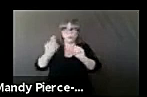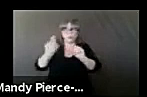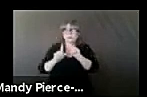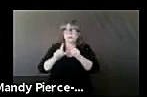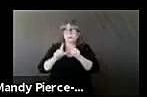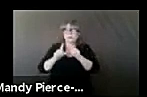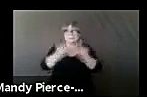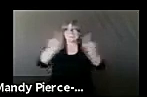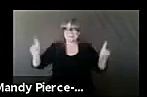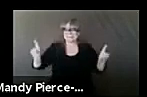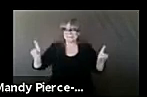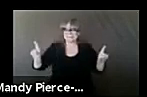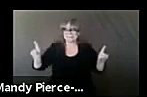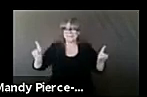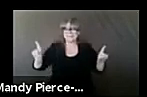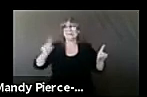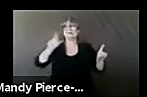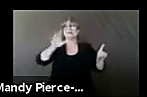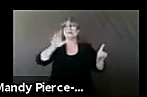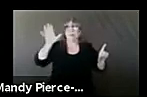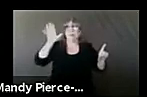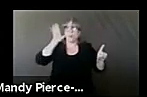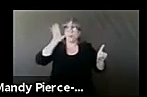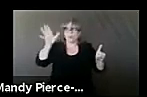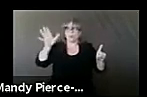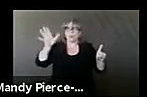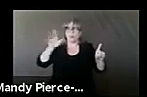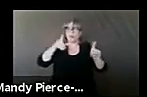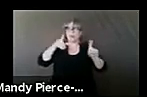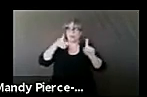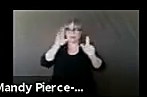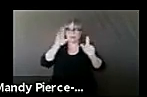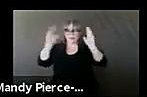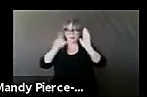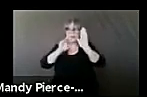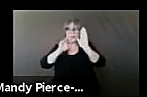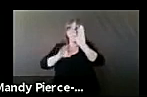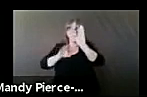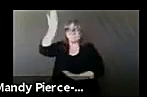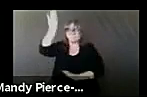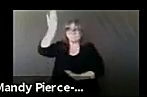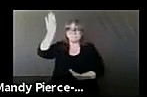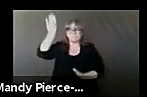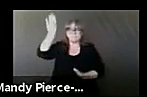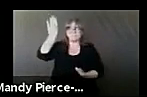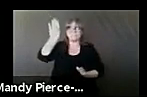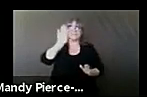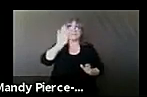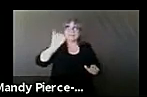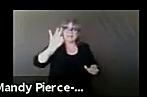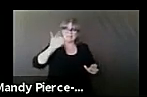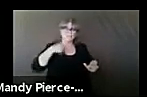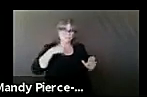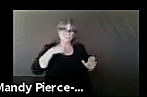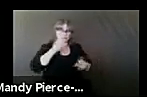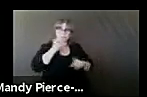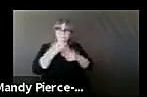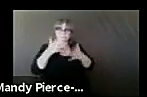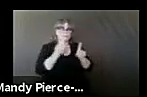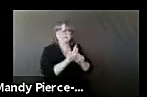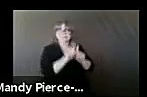place. Because of our early social distancing strategies, an estimated 1,200 cases of COVID-19 have been prevented